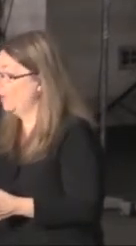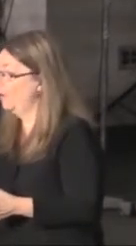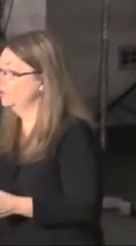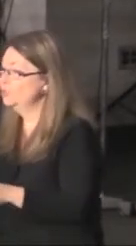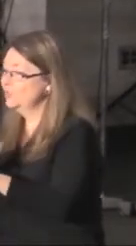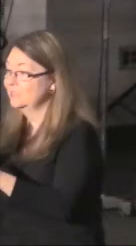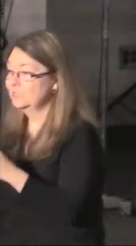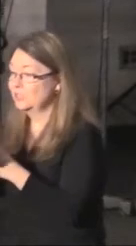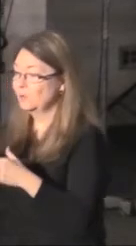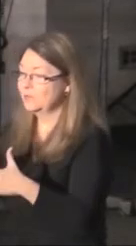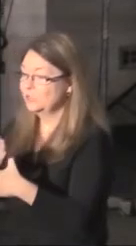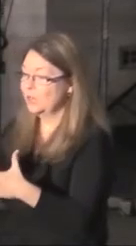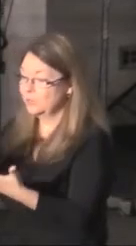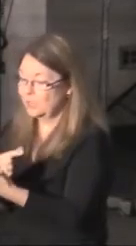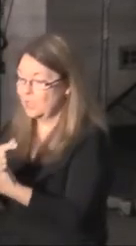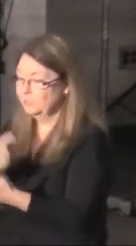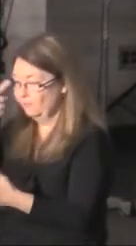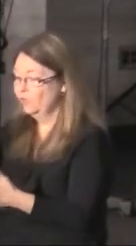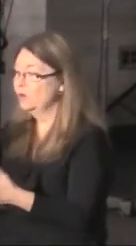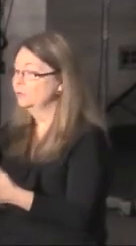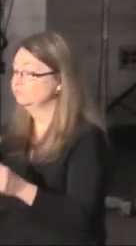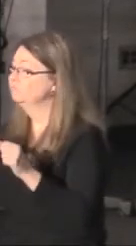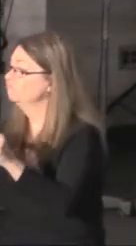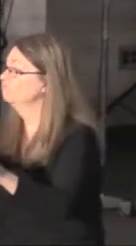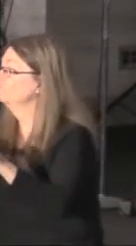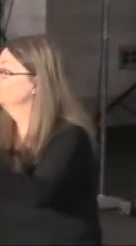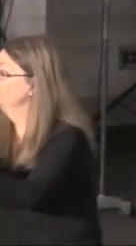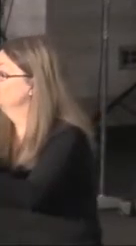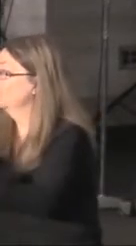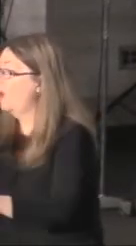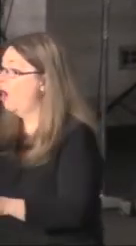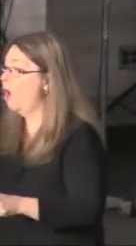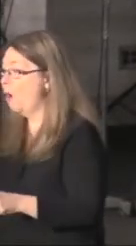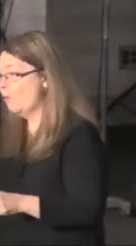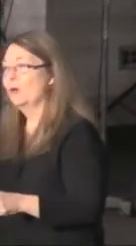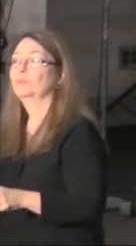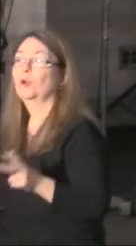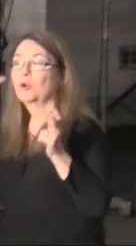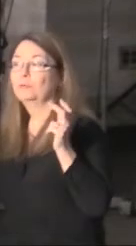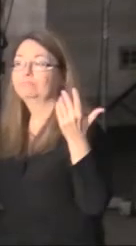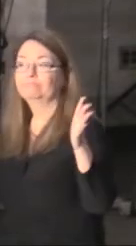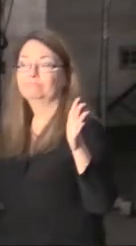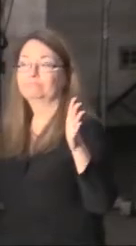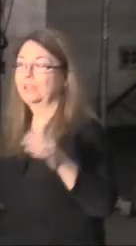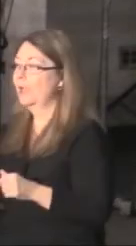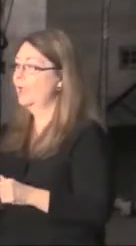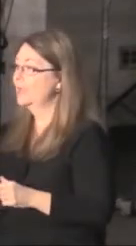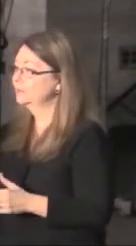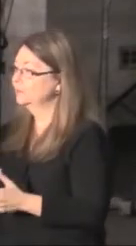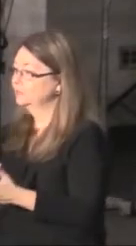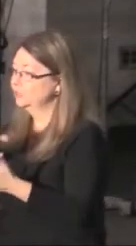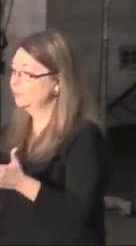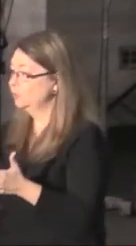circumstance to share the gospel, to advance the gospel. And all the people in Rome have heard about it. You know, it says in Acts chapter 28,